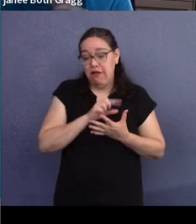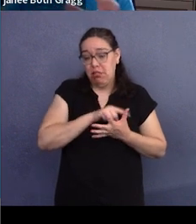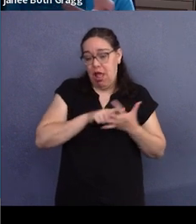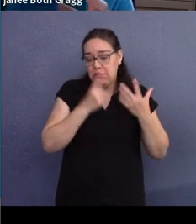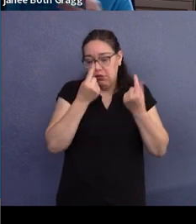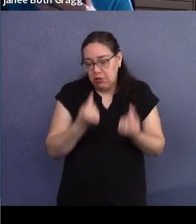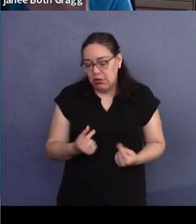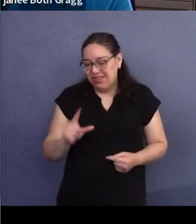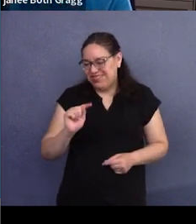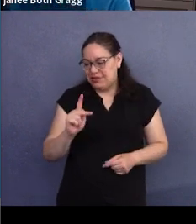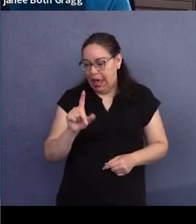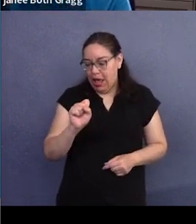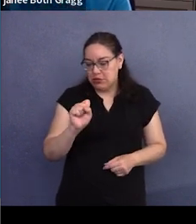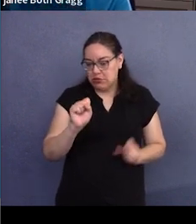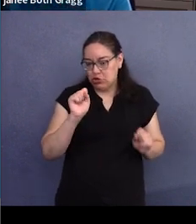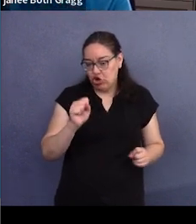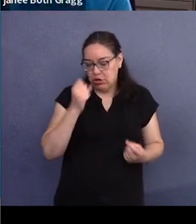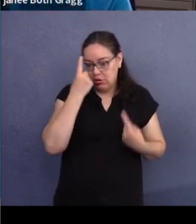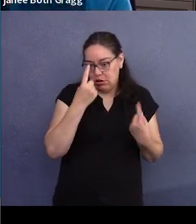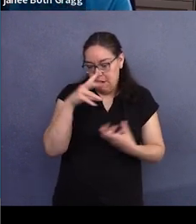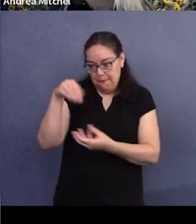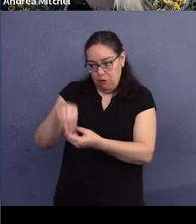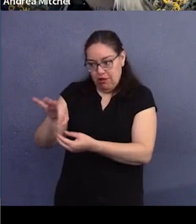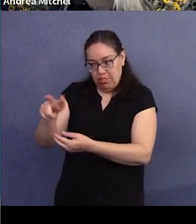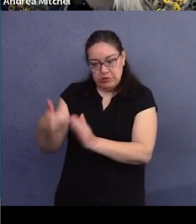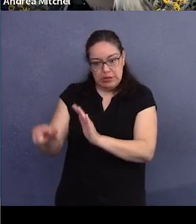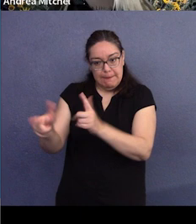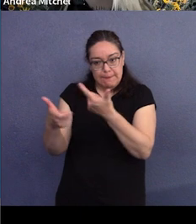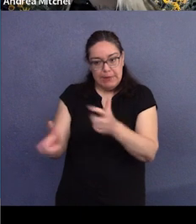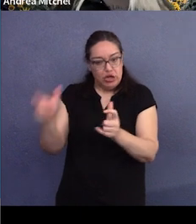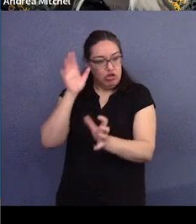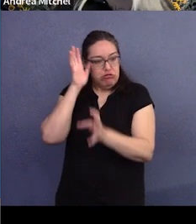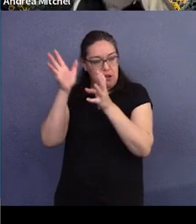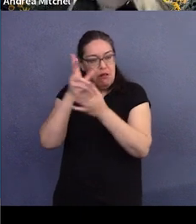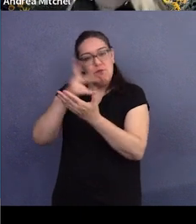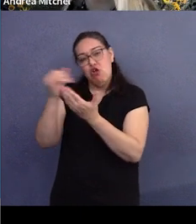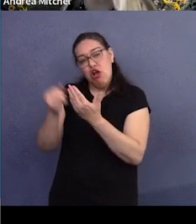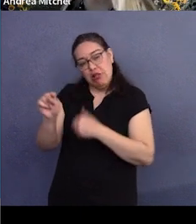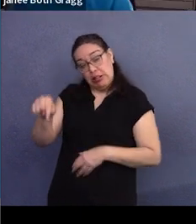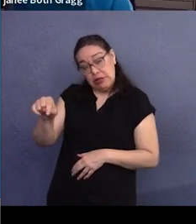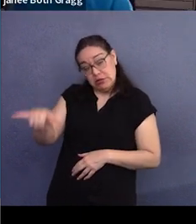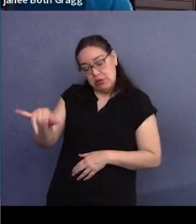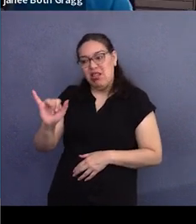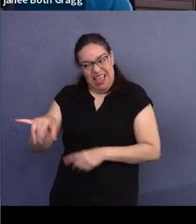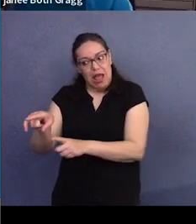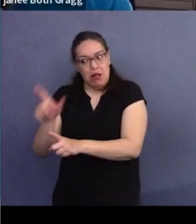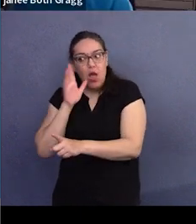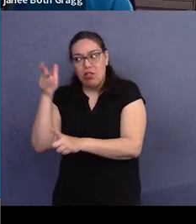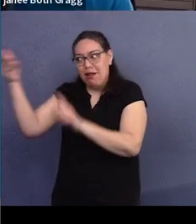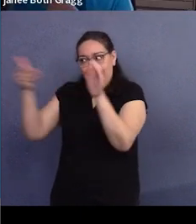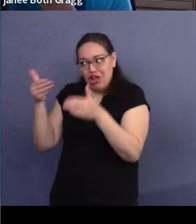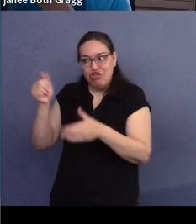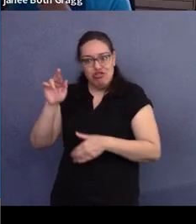part of this larger creative product? Oof. By which I'll be hiring artists to